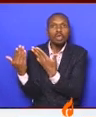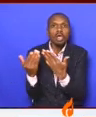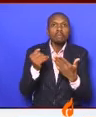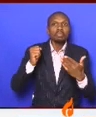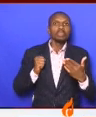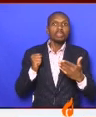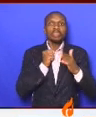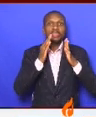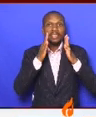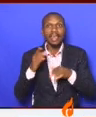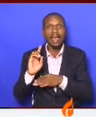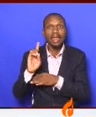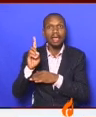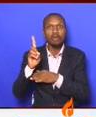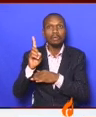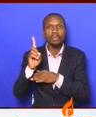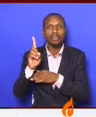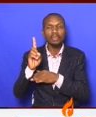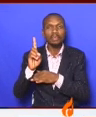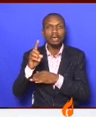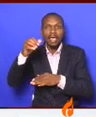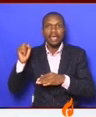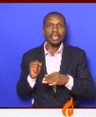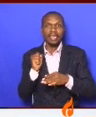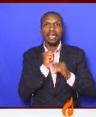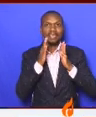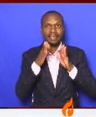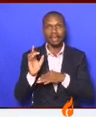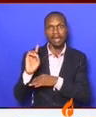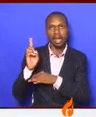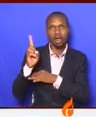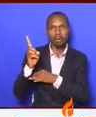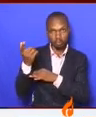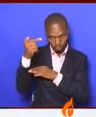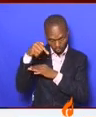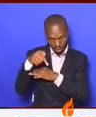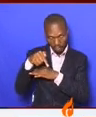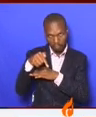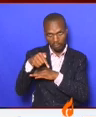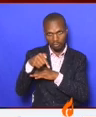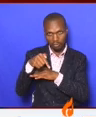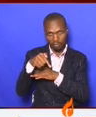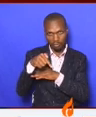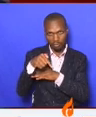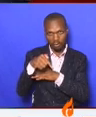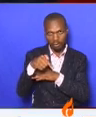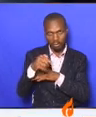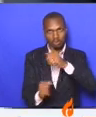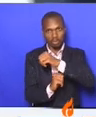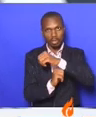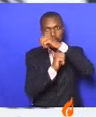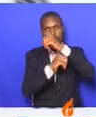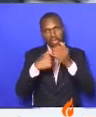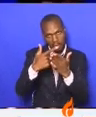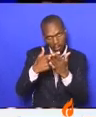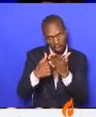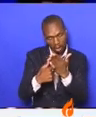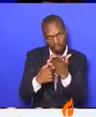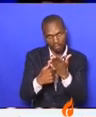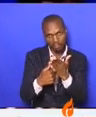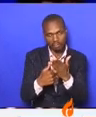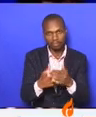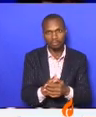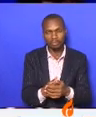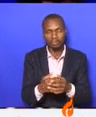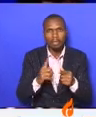Nairobi, Senator Edwin Watenya Sifuna, to second this motion.